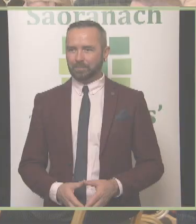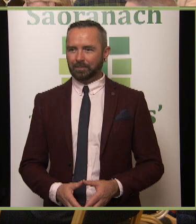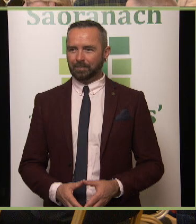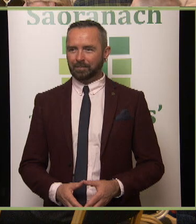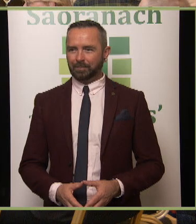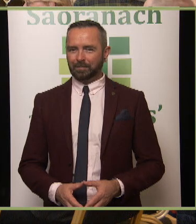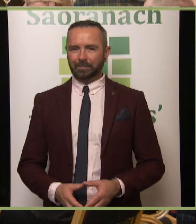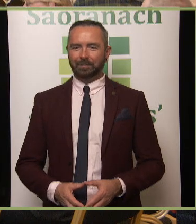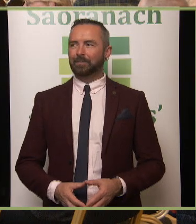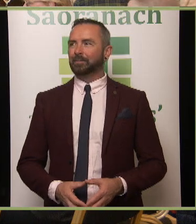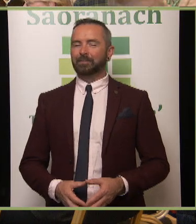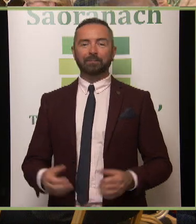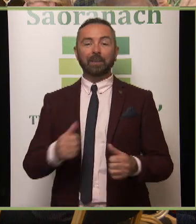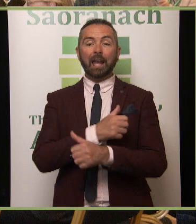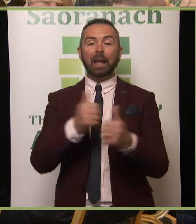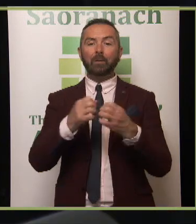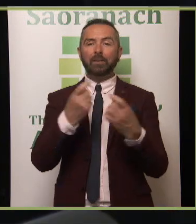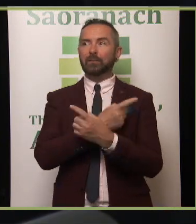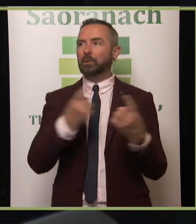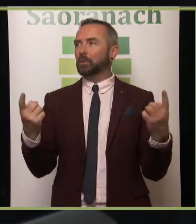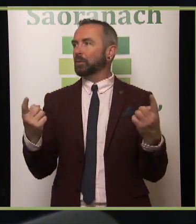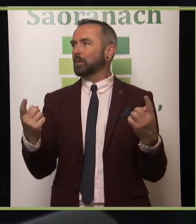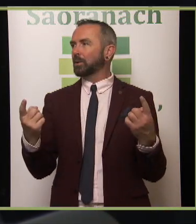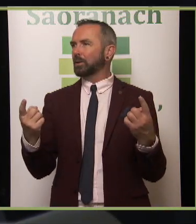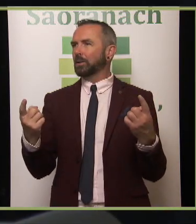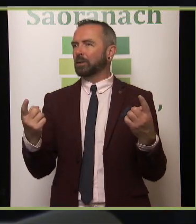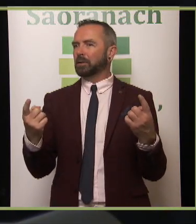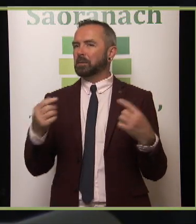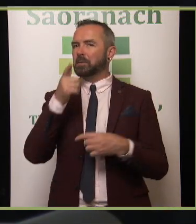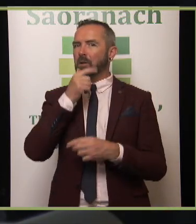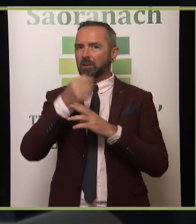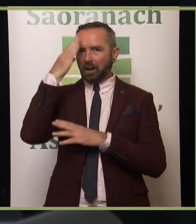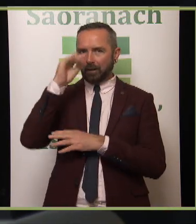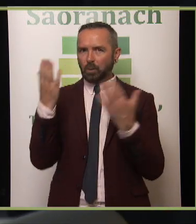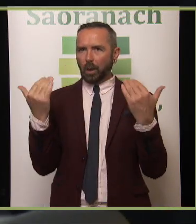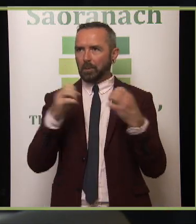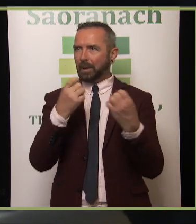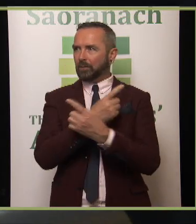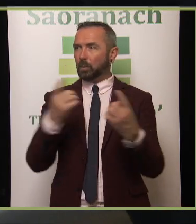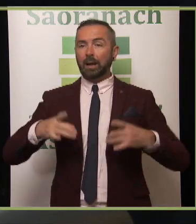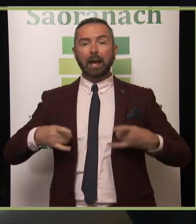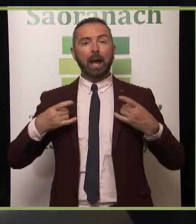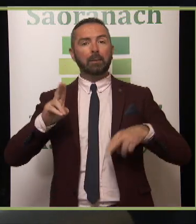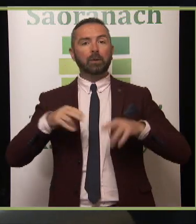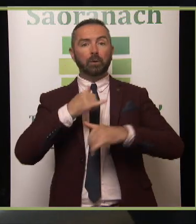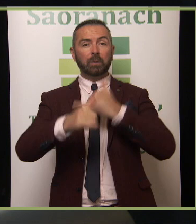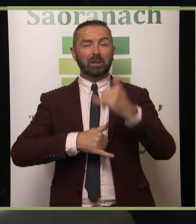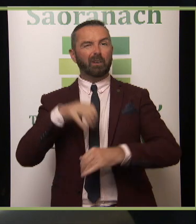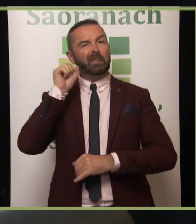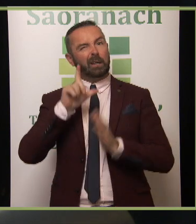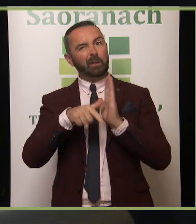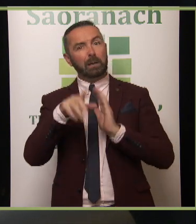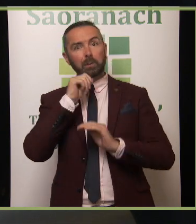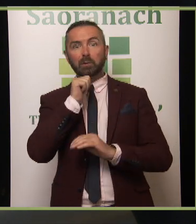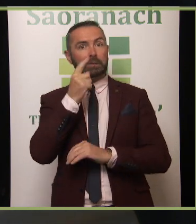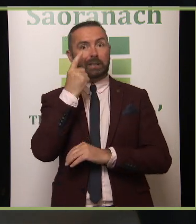Díomh Ar Maidin, agus Aflín Fí Watíomh Galair. It's you're all very welcome back. A happy new year, which sounds very late, but since we haven't seen each other